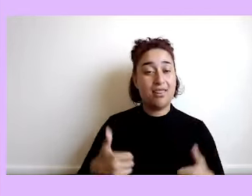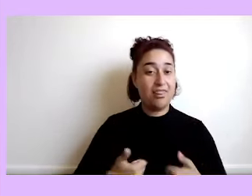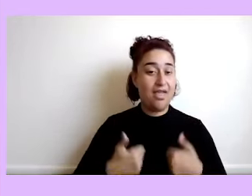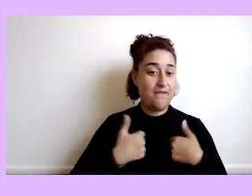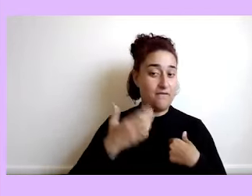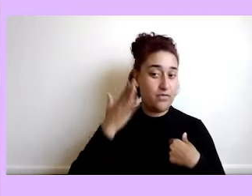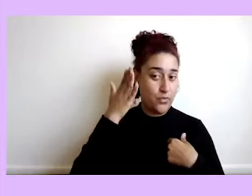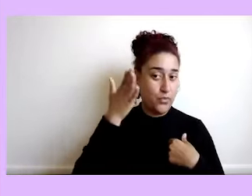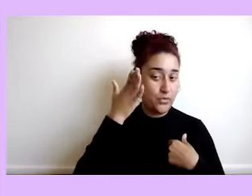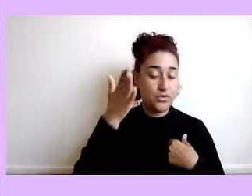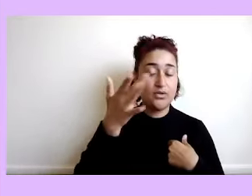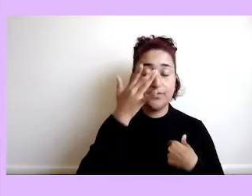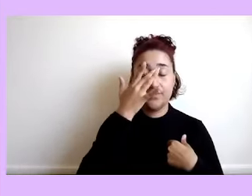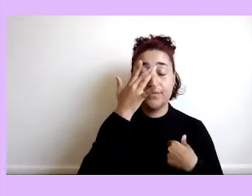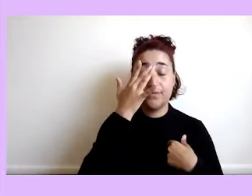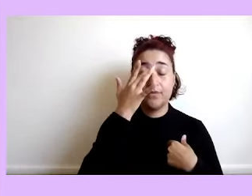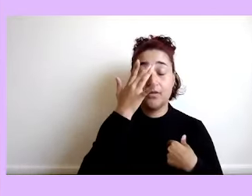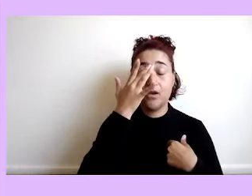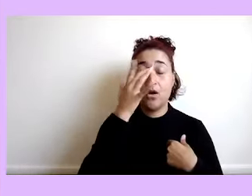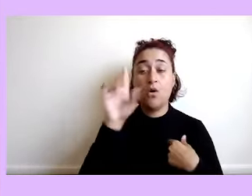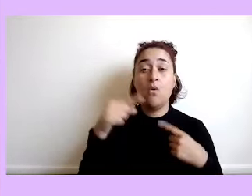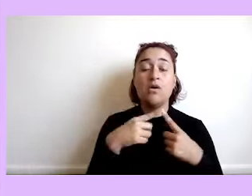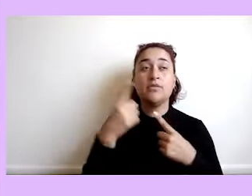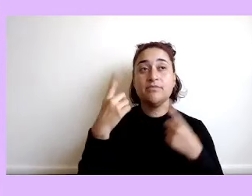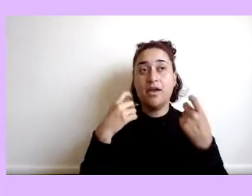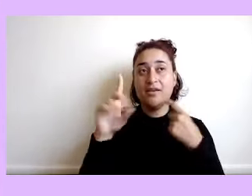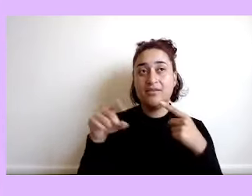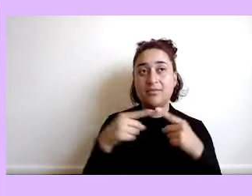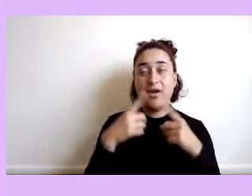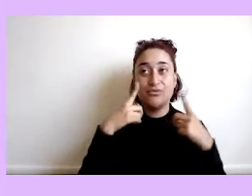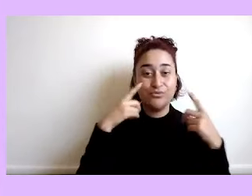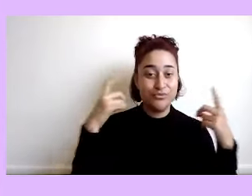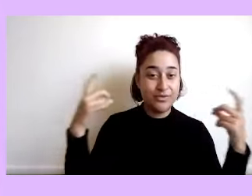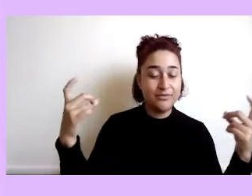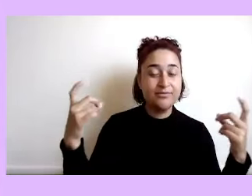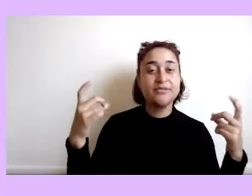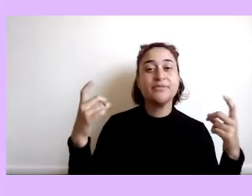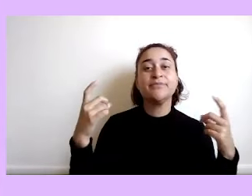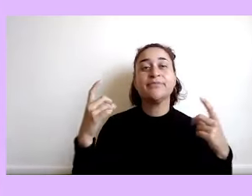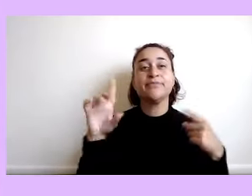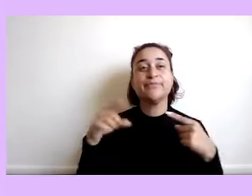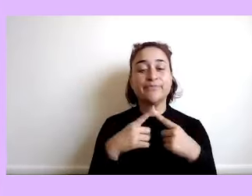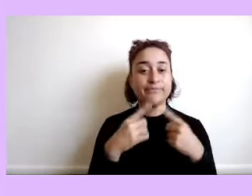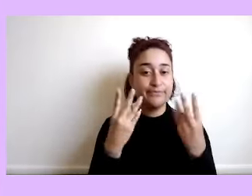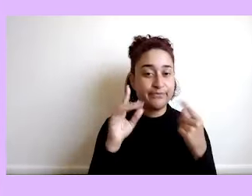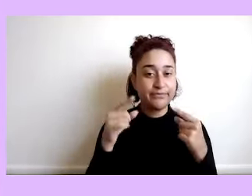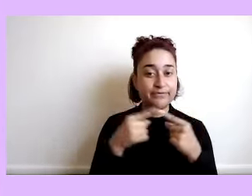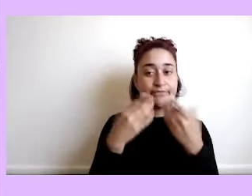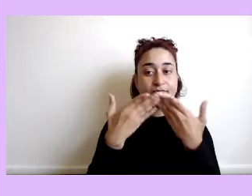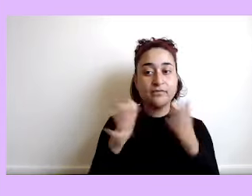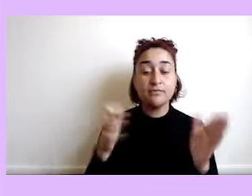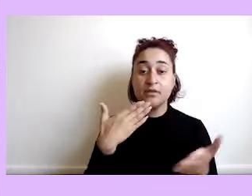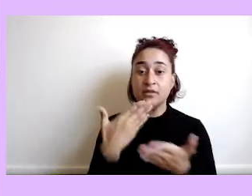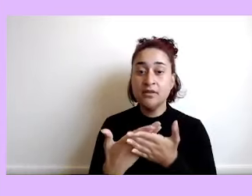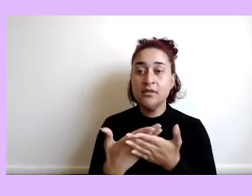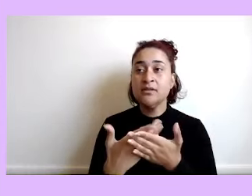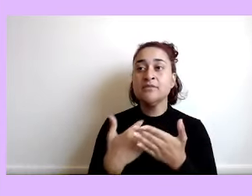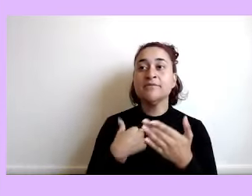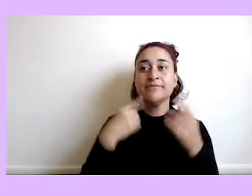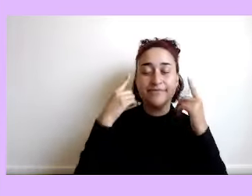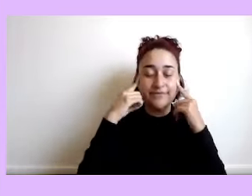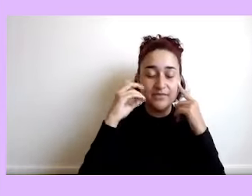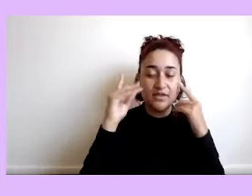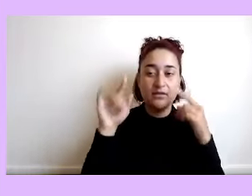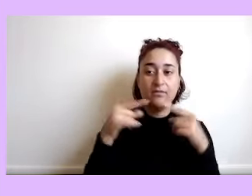when we ask about dreams, I see this as, or when I think about, you know, the public good, I'm thinking about the